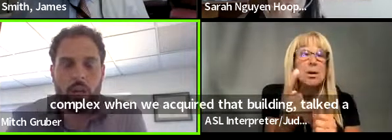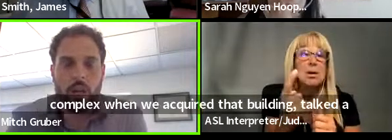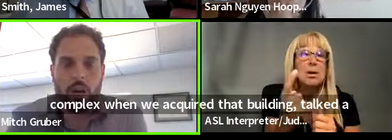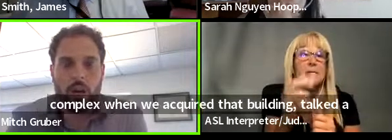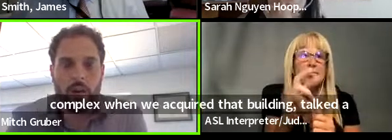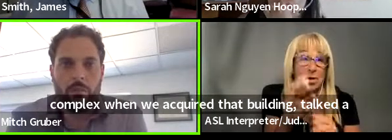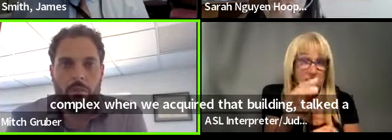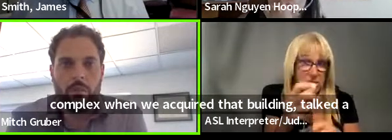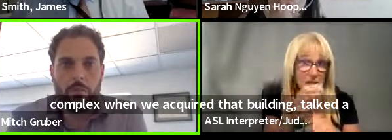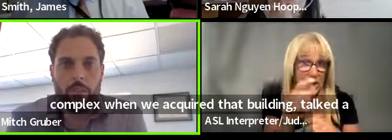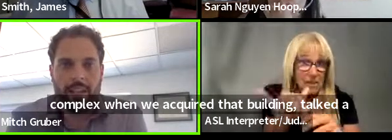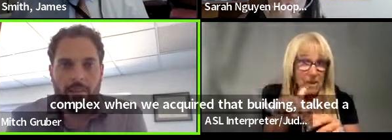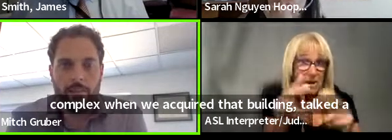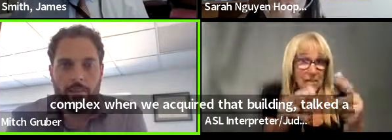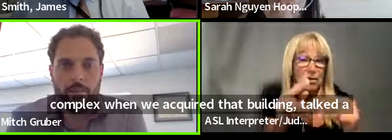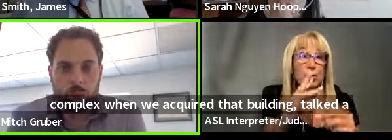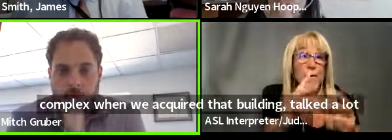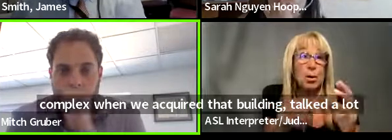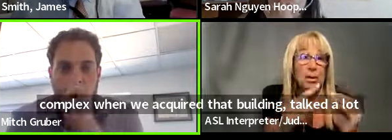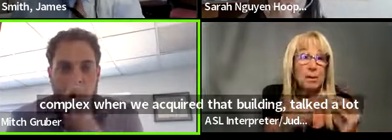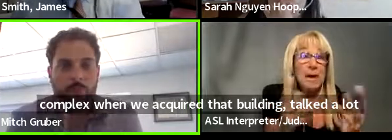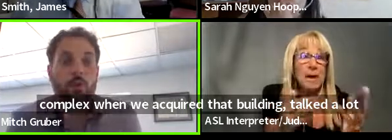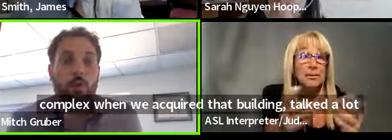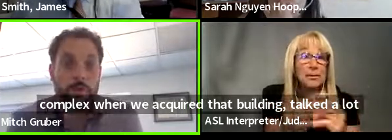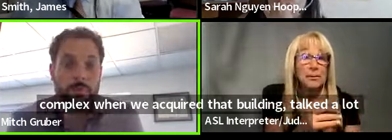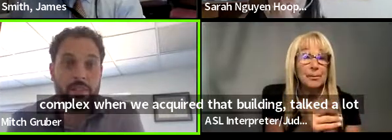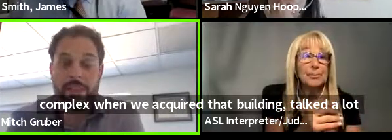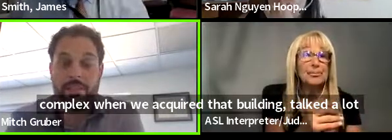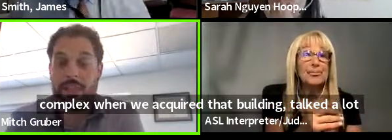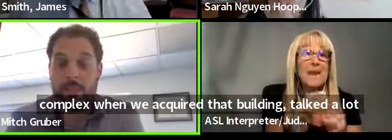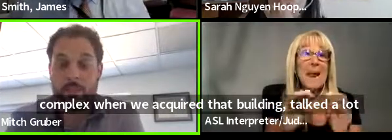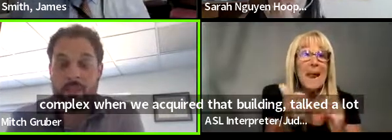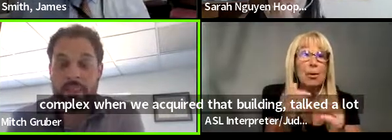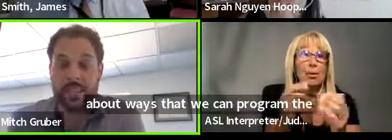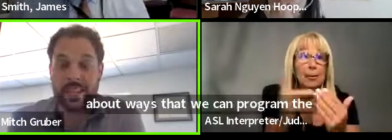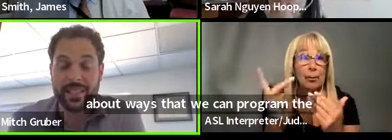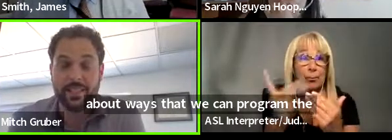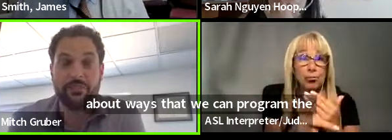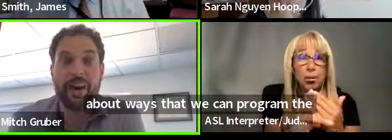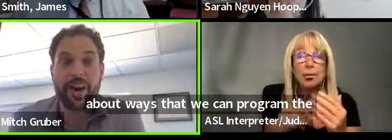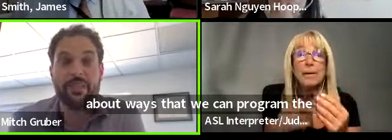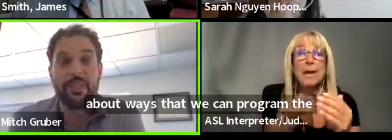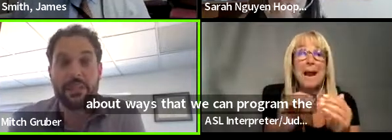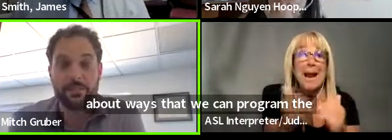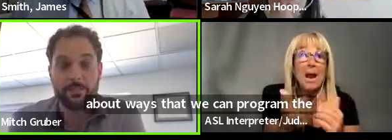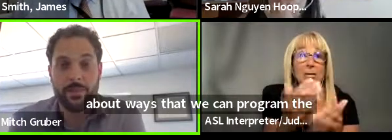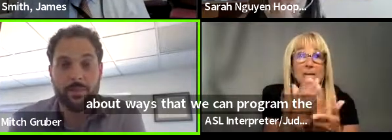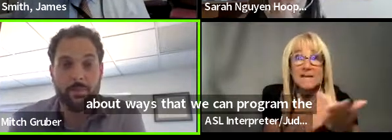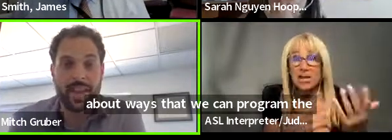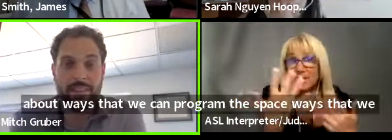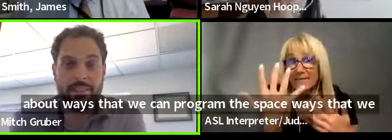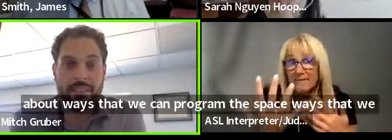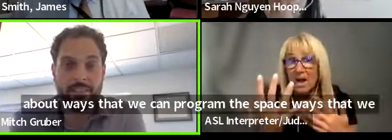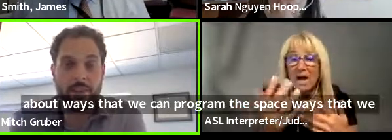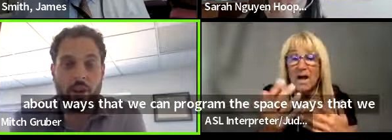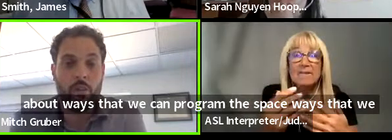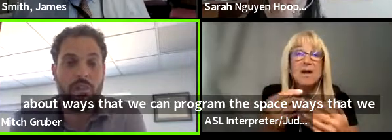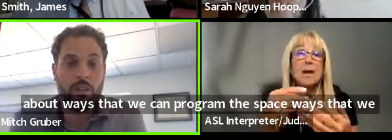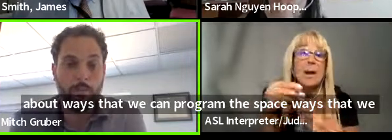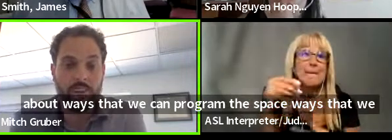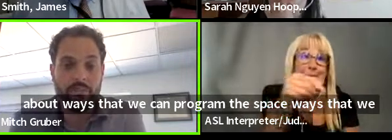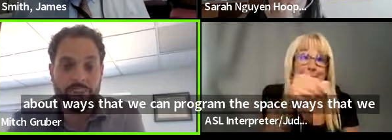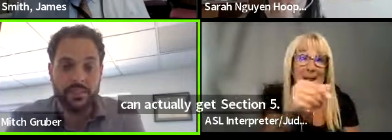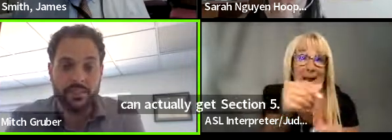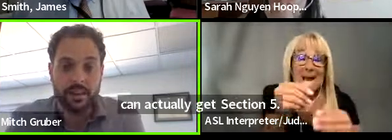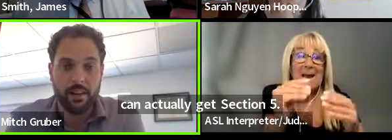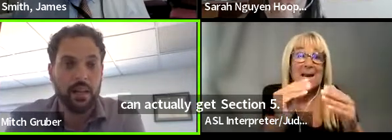about ways that we can program the space, ways that we can actually get Section 5 to be able to pay the city to host